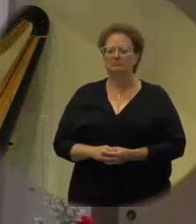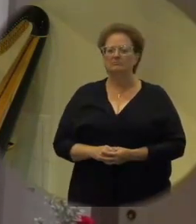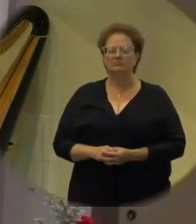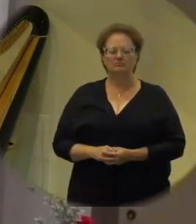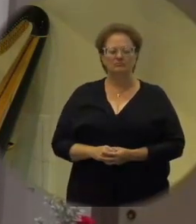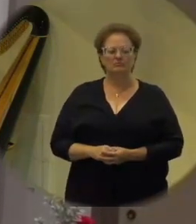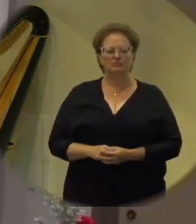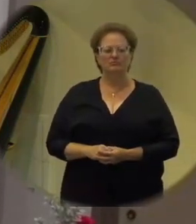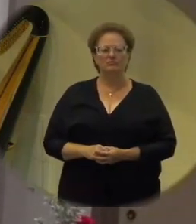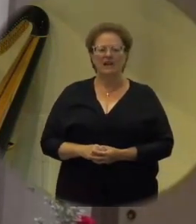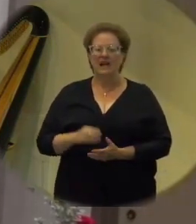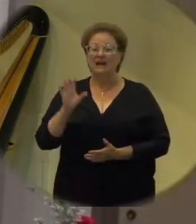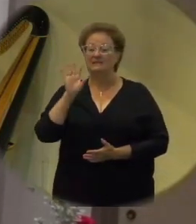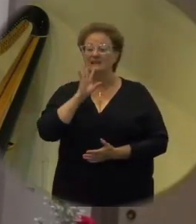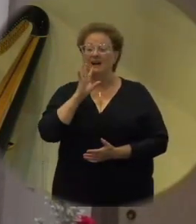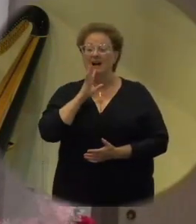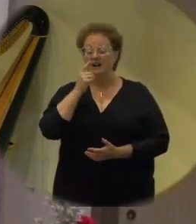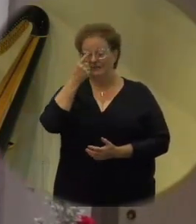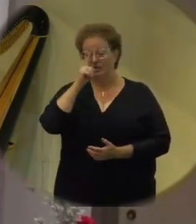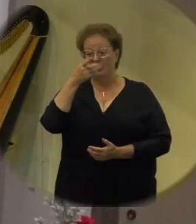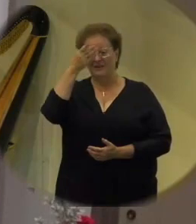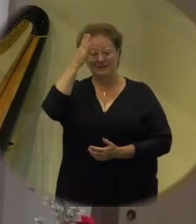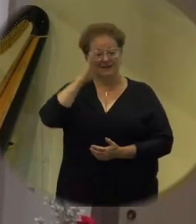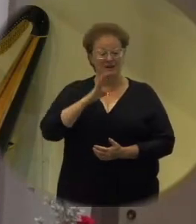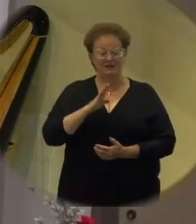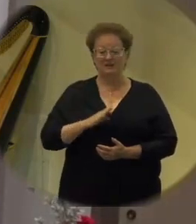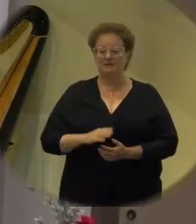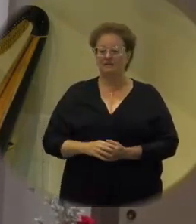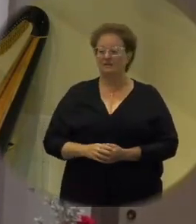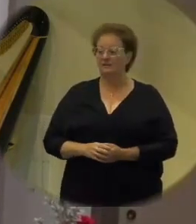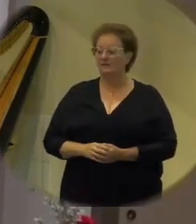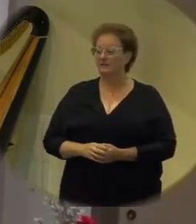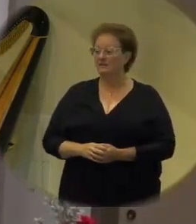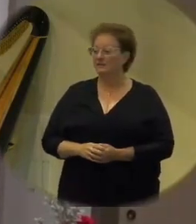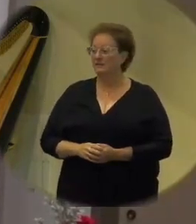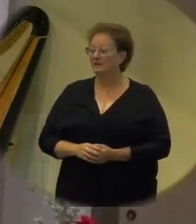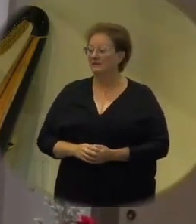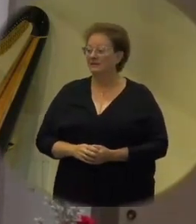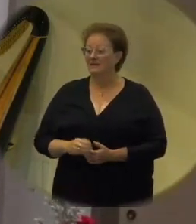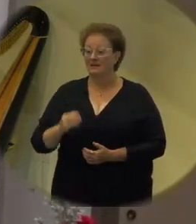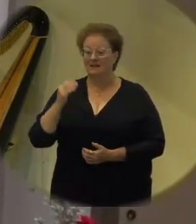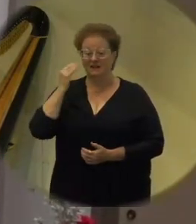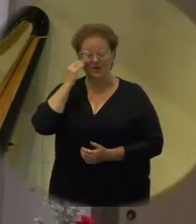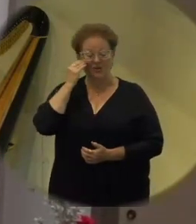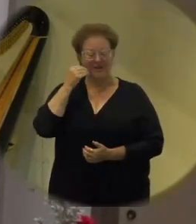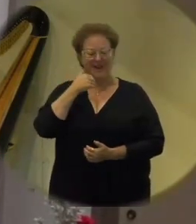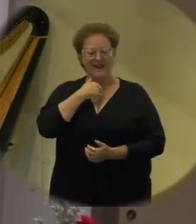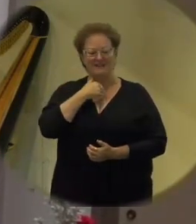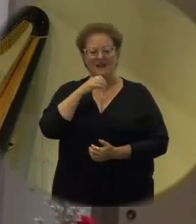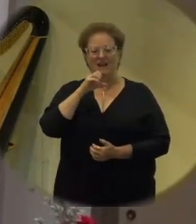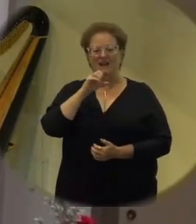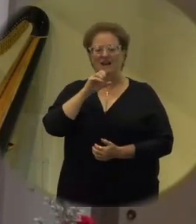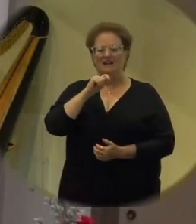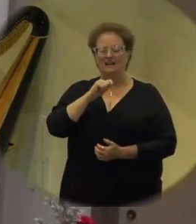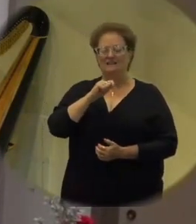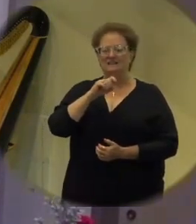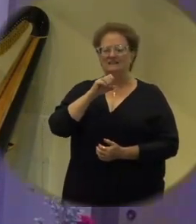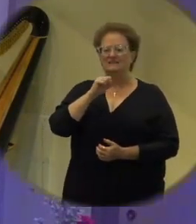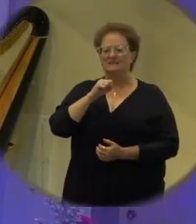Moses was the spokesperson of God in the Old Testament. Everyone reveres Moses. Did you know that he stuttered? He could barely